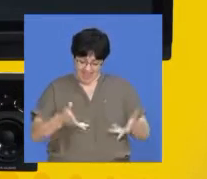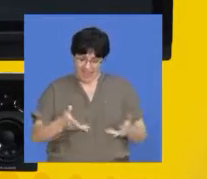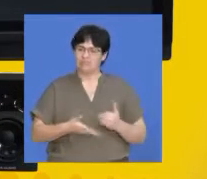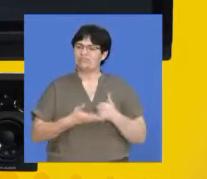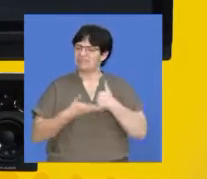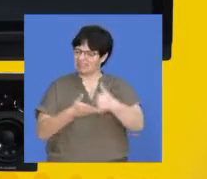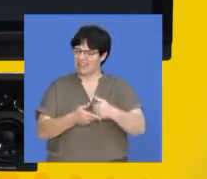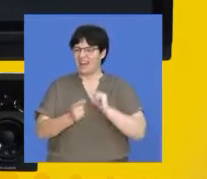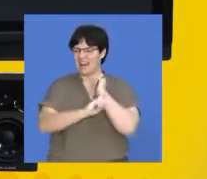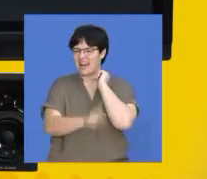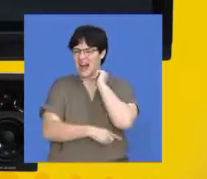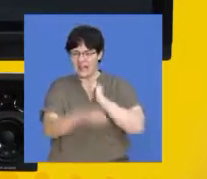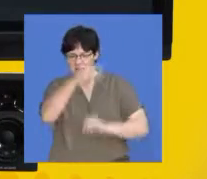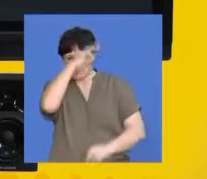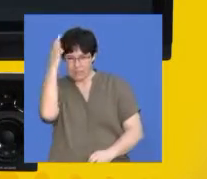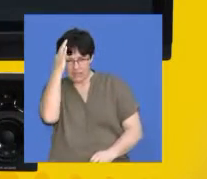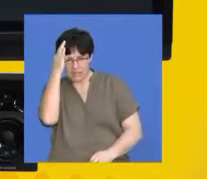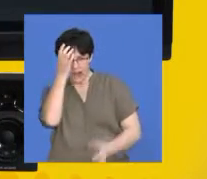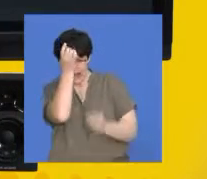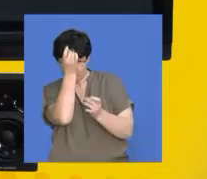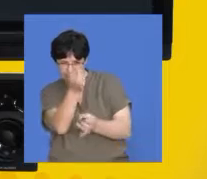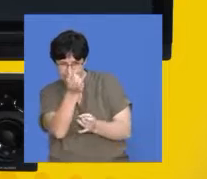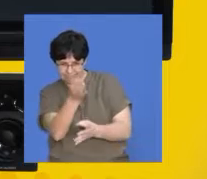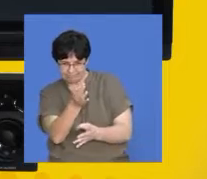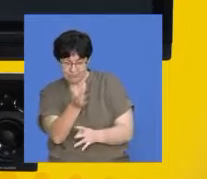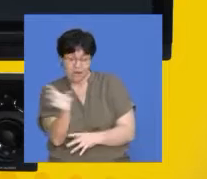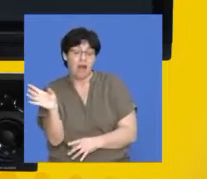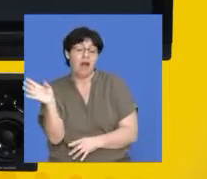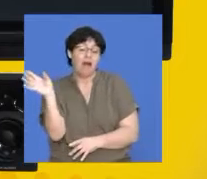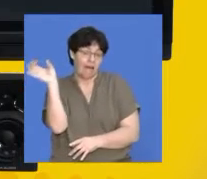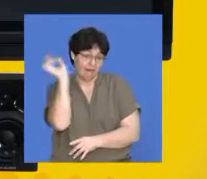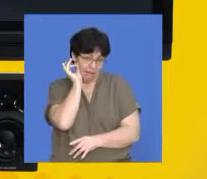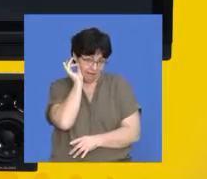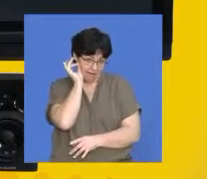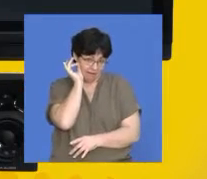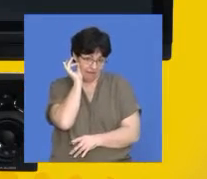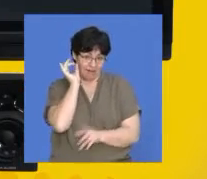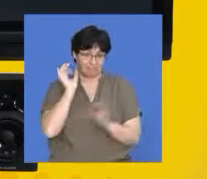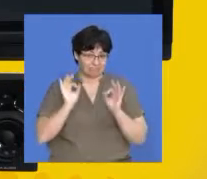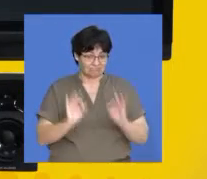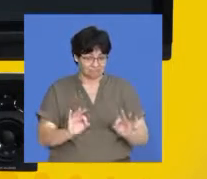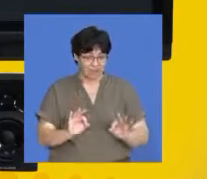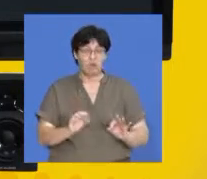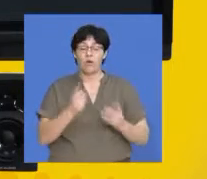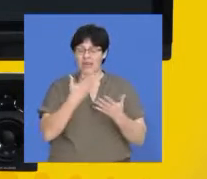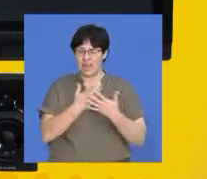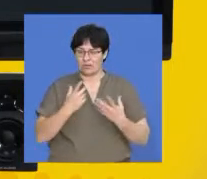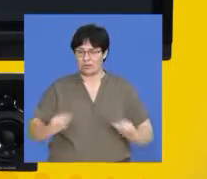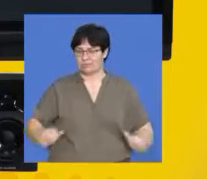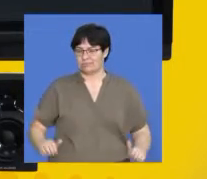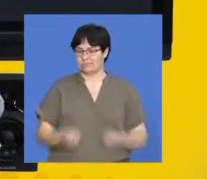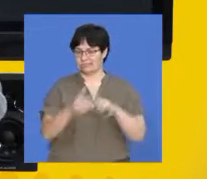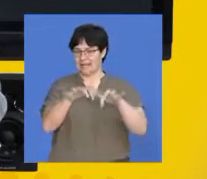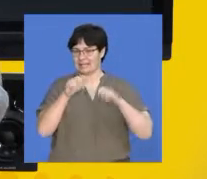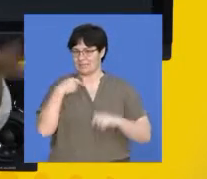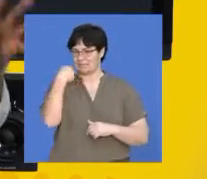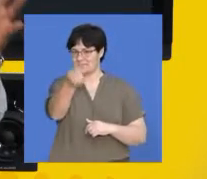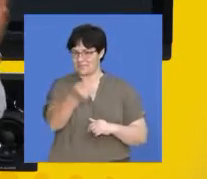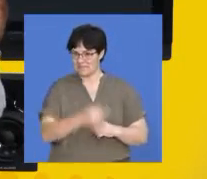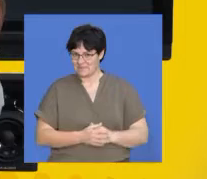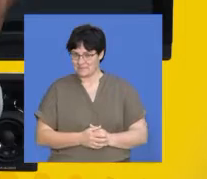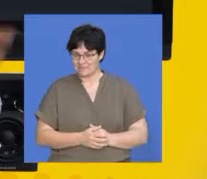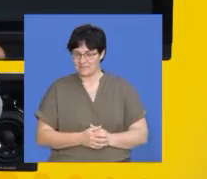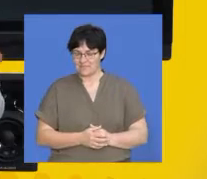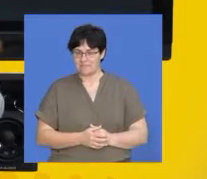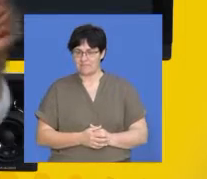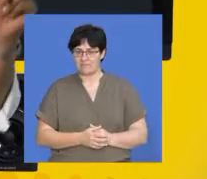those last-minute tips, and I hope you will listen carefully and do very, very well in your exams. So, what we're going